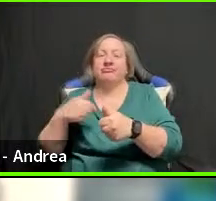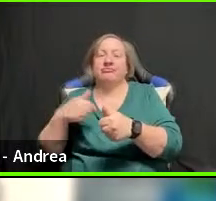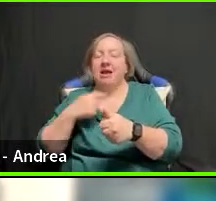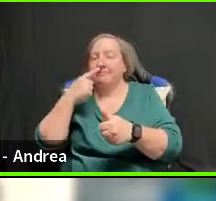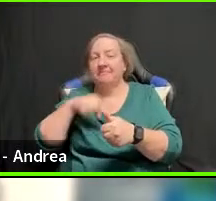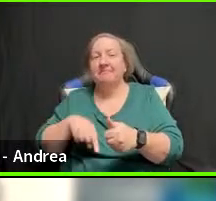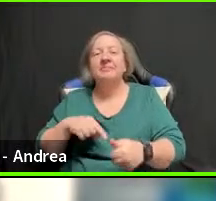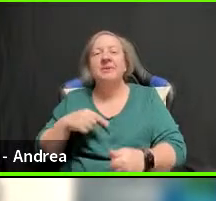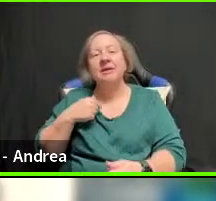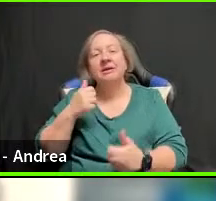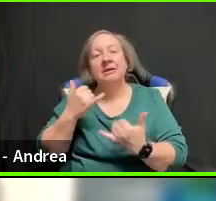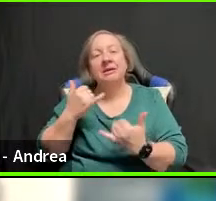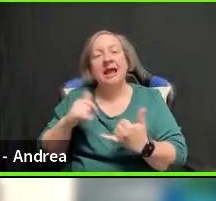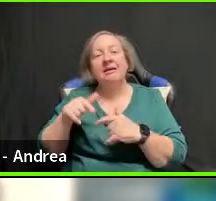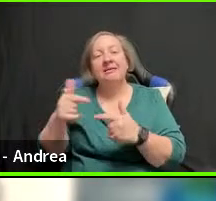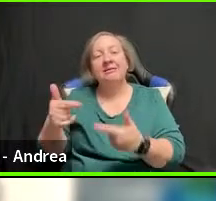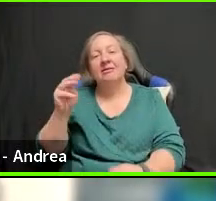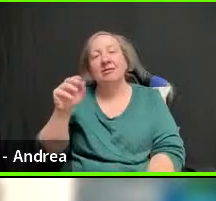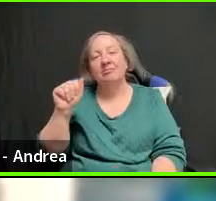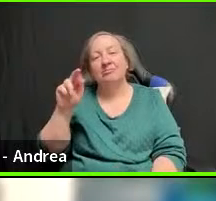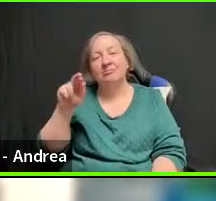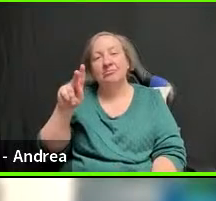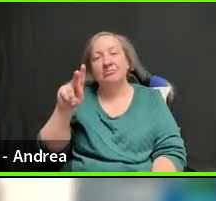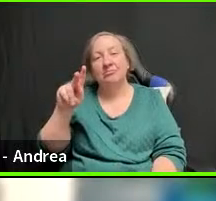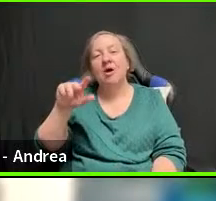pass it to Martha. Good to see you, Martha.